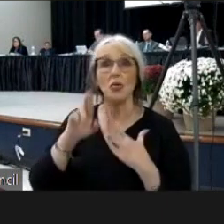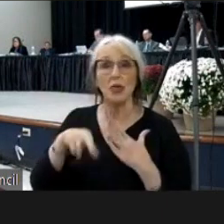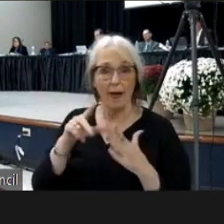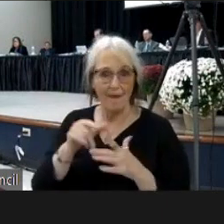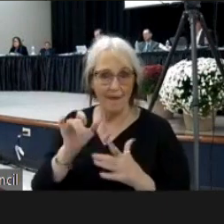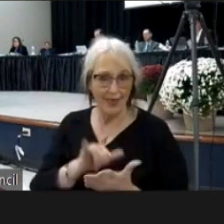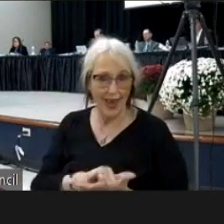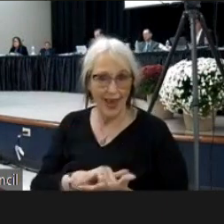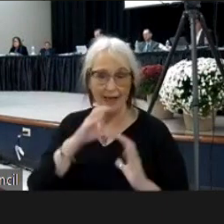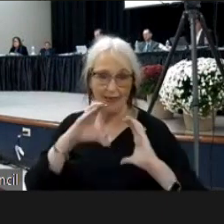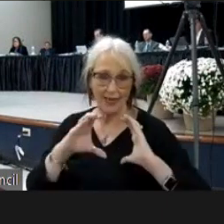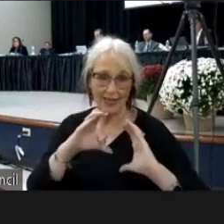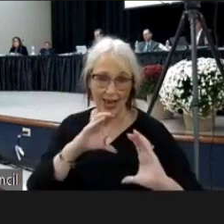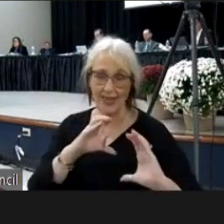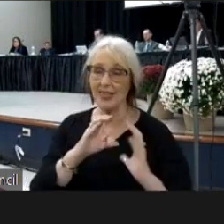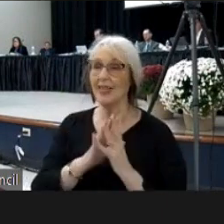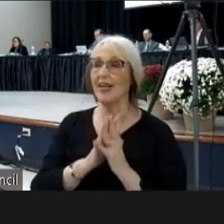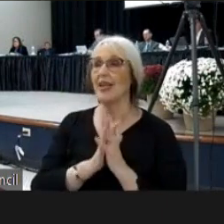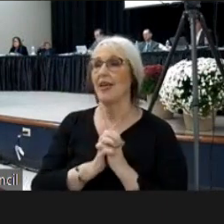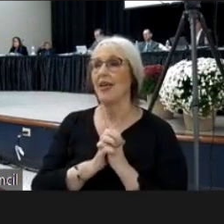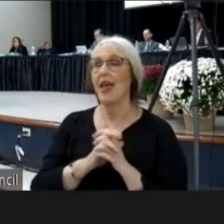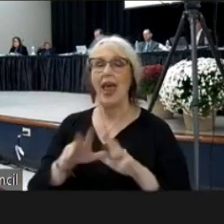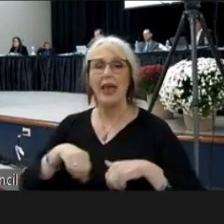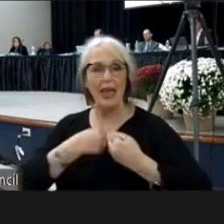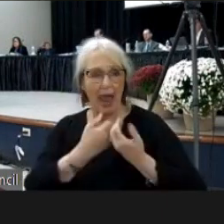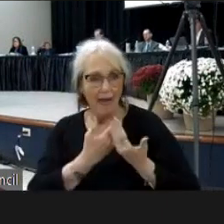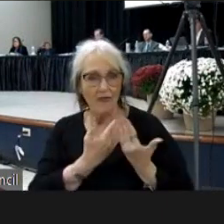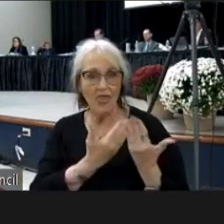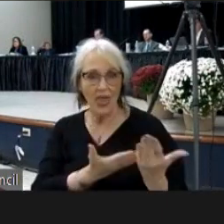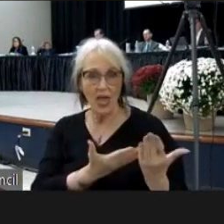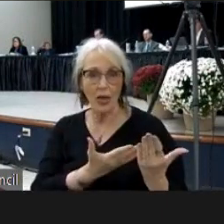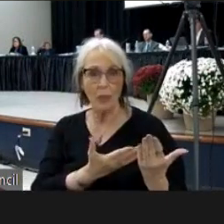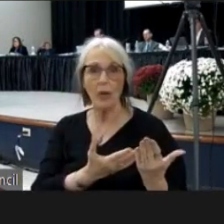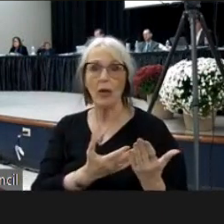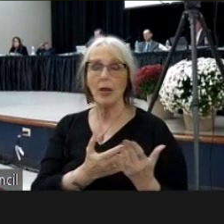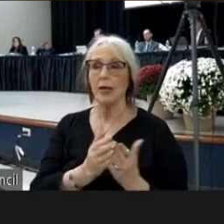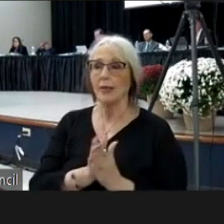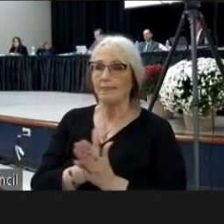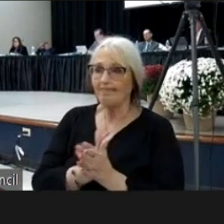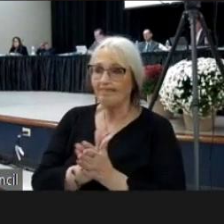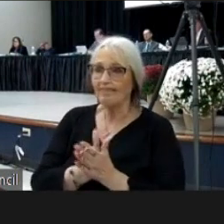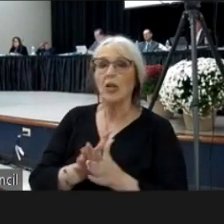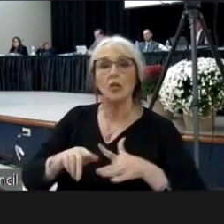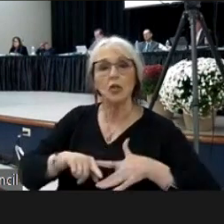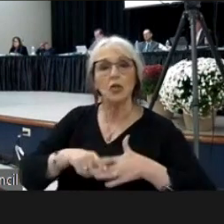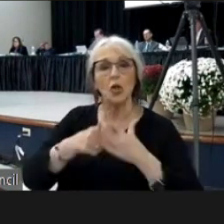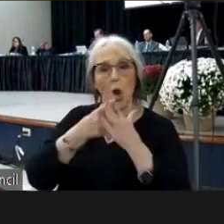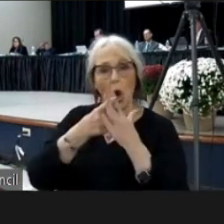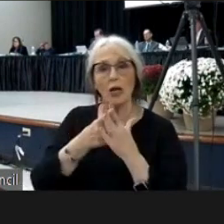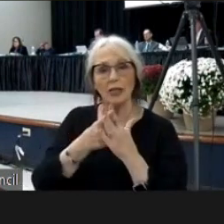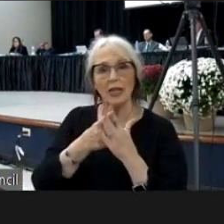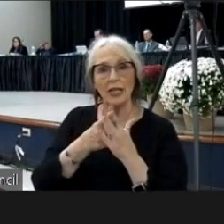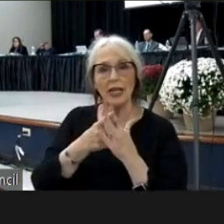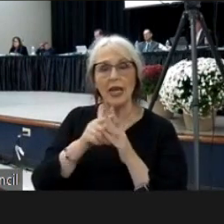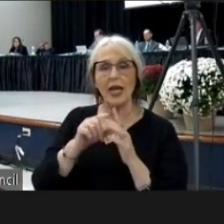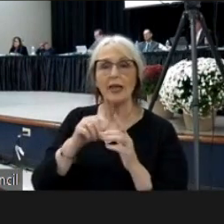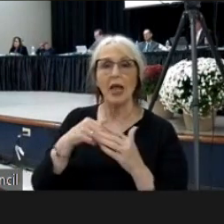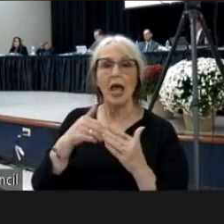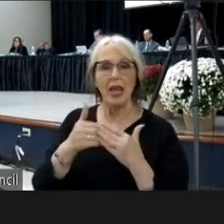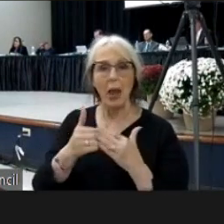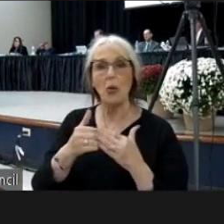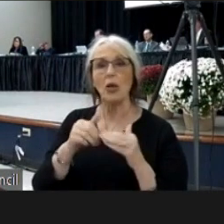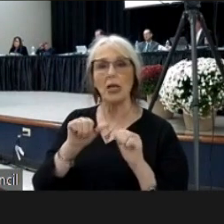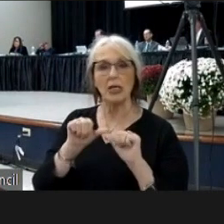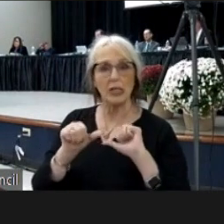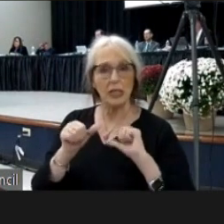that conversation gave them the momentum to start a neighborhood association that didn't exist, and their advocacy